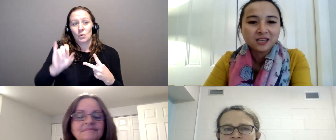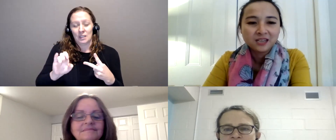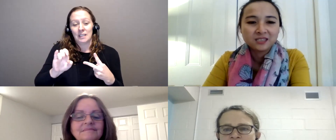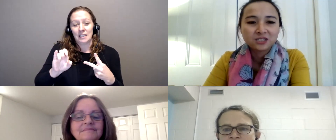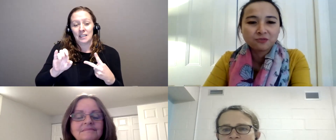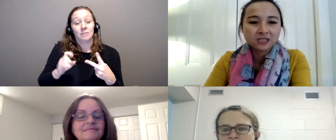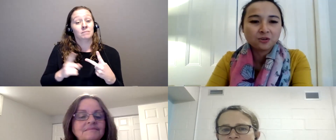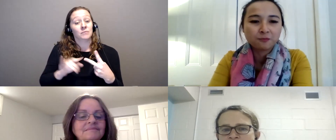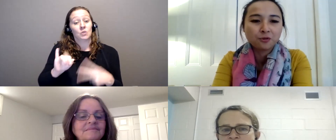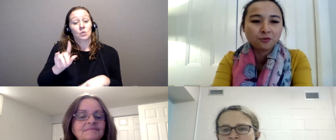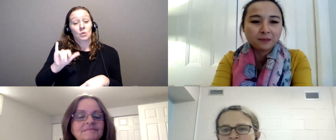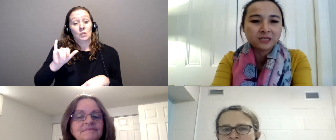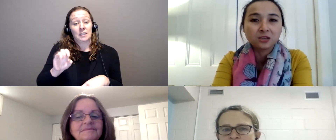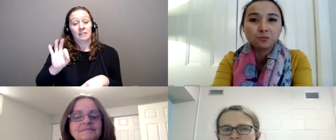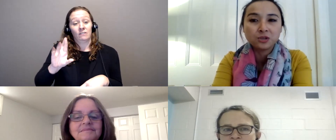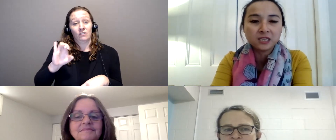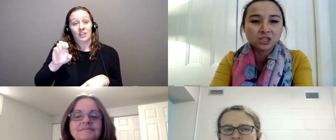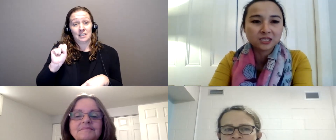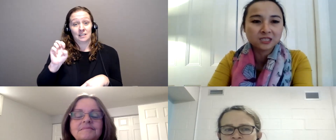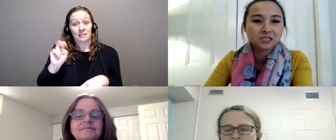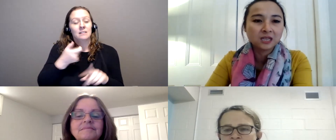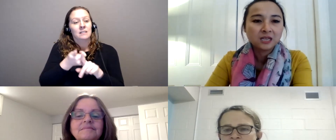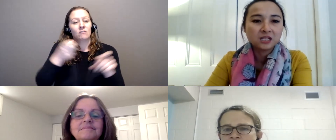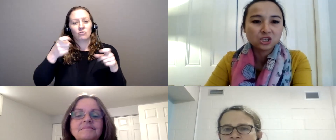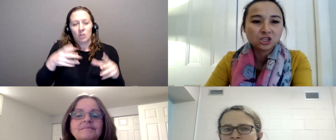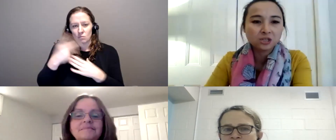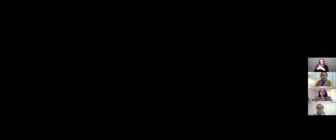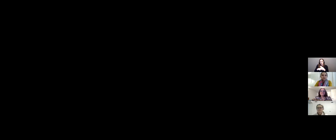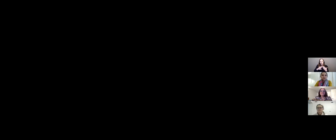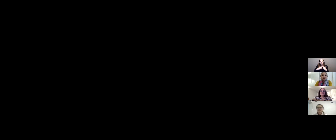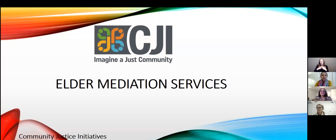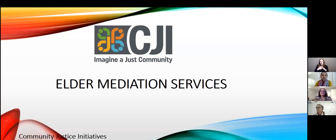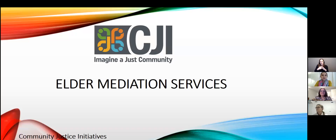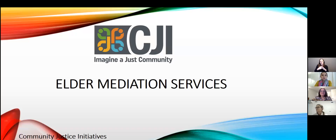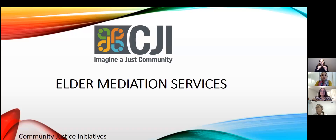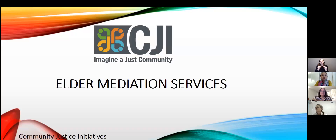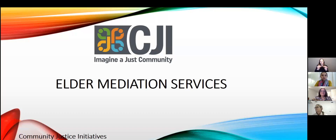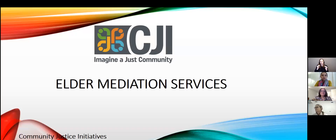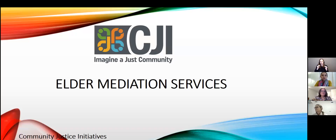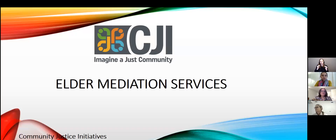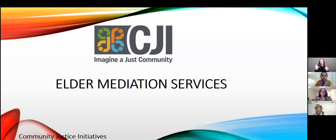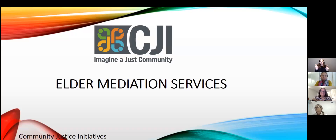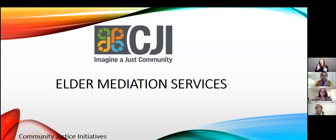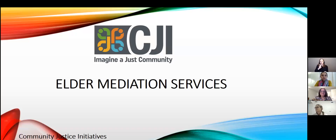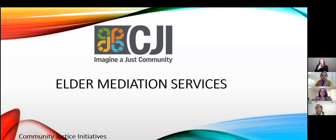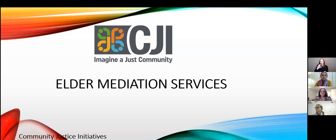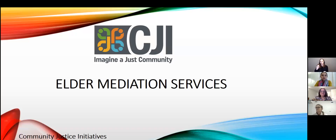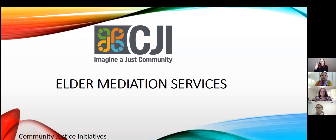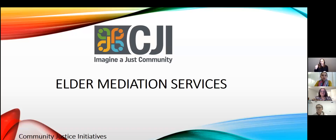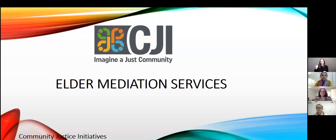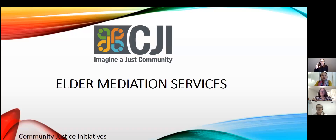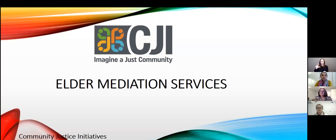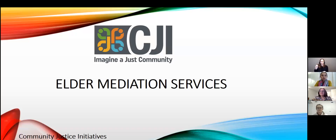Friesen is Director of Programs at Community Justice Initiatives at the Waterloo region. She's